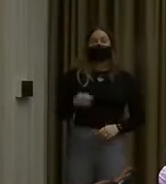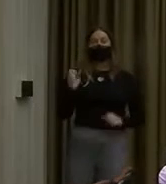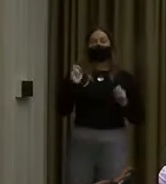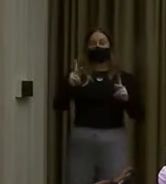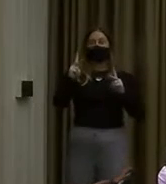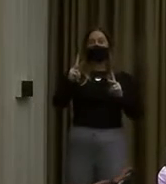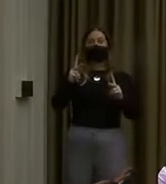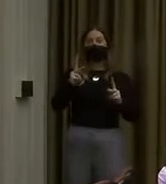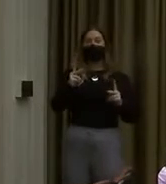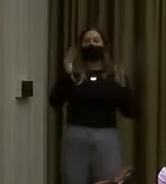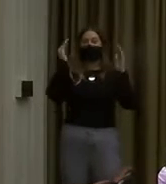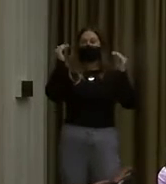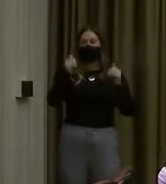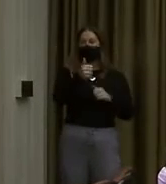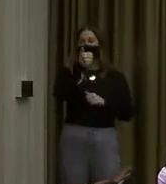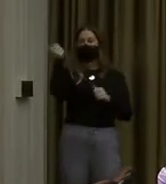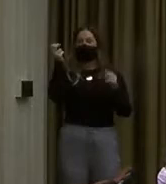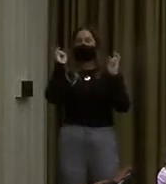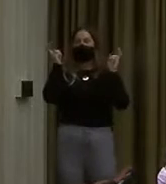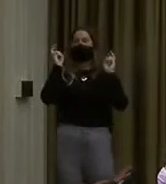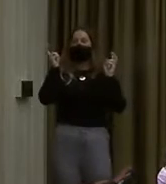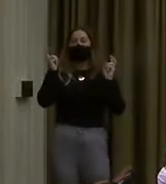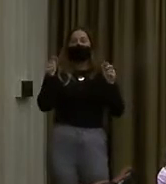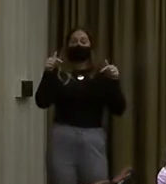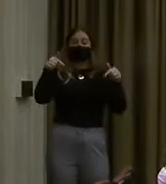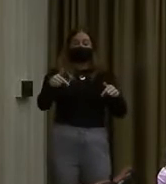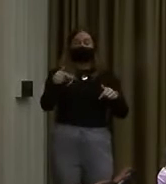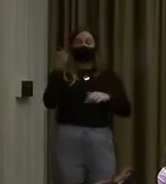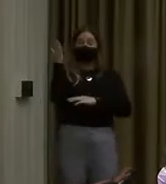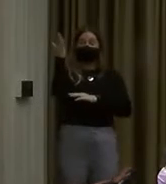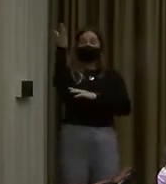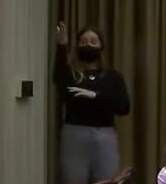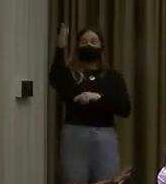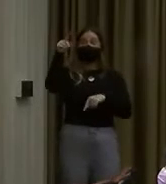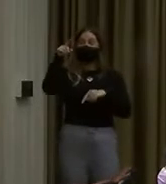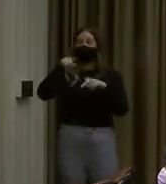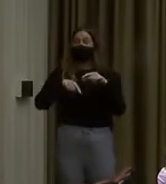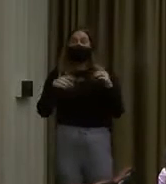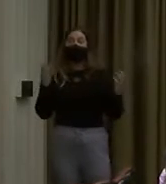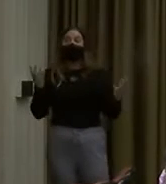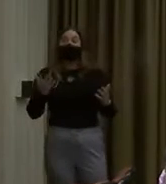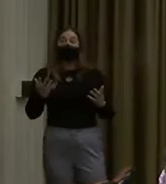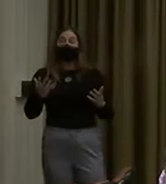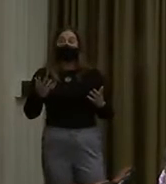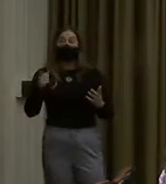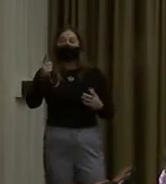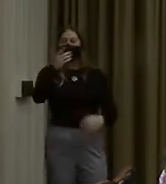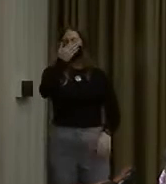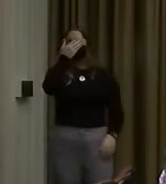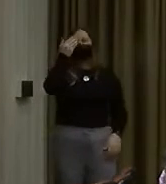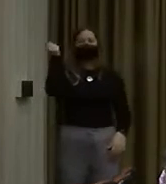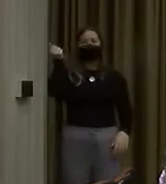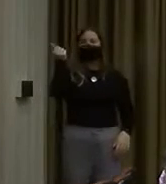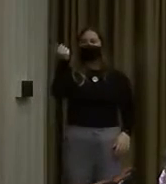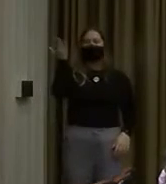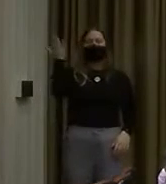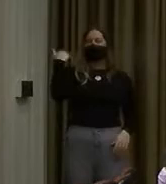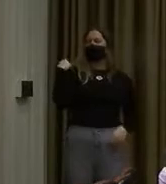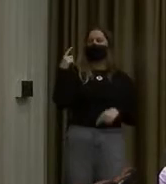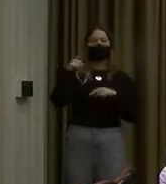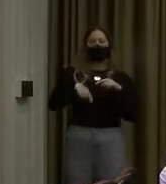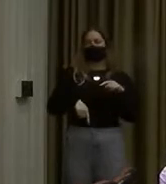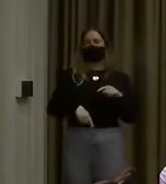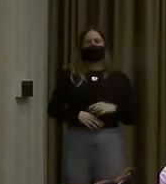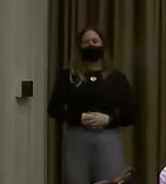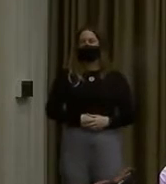Marley, another great thinker, says that in this great future, you can't what? You can't what? You can't forget your past. That's